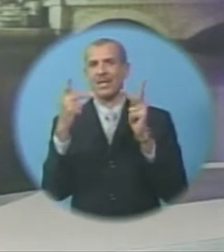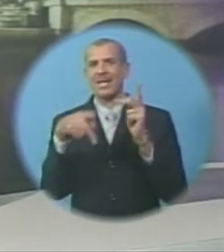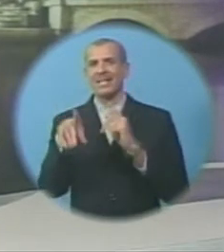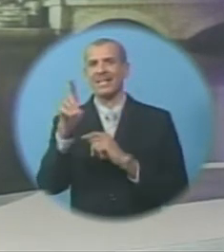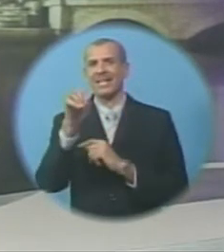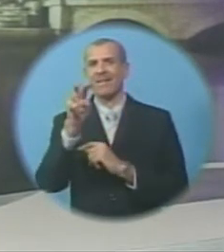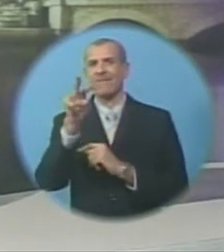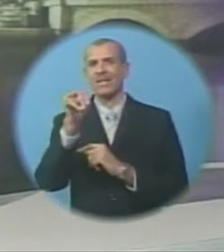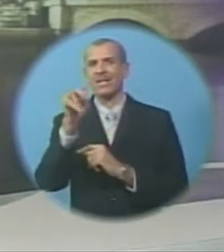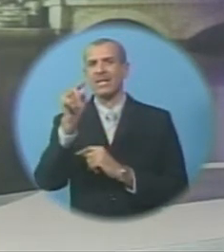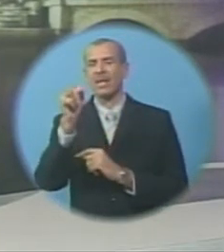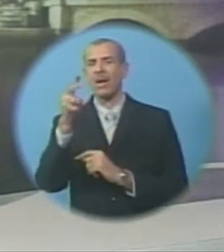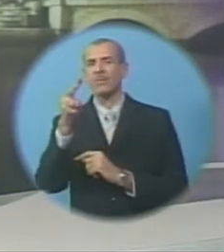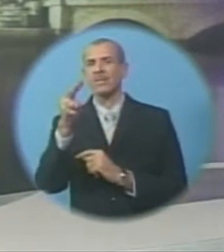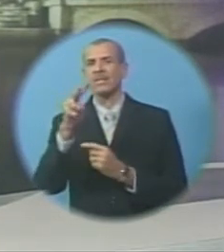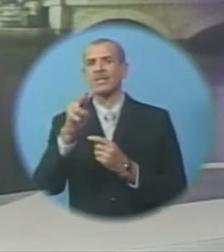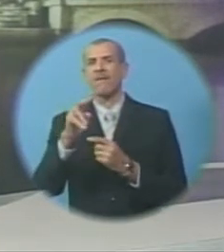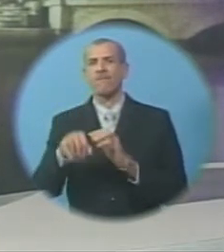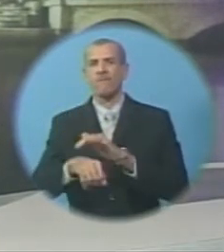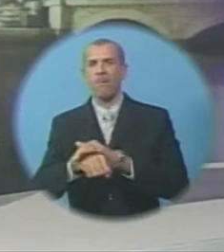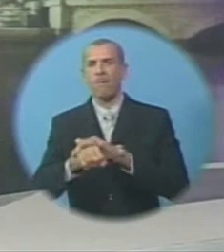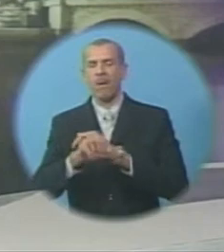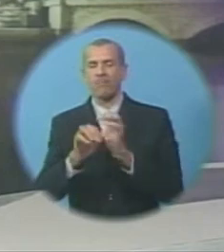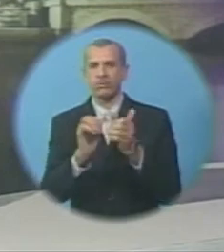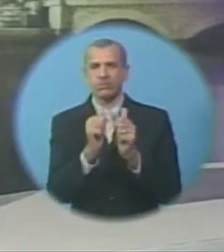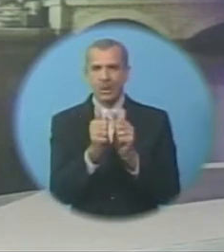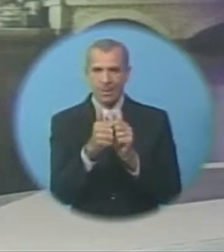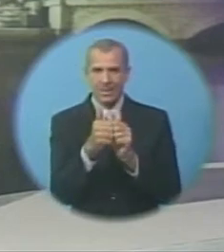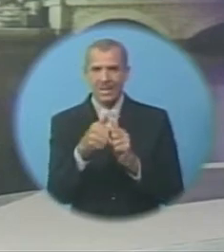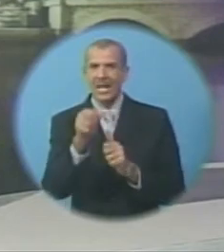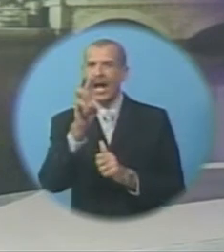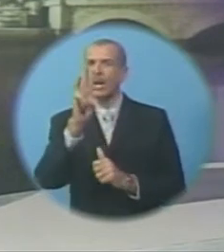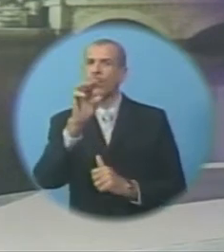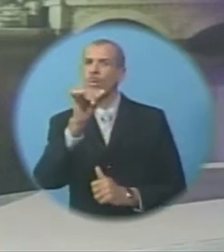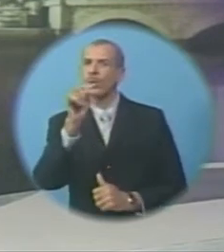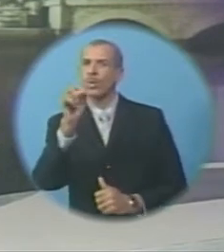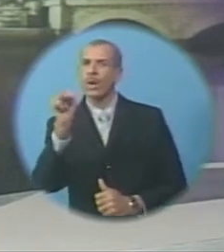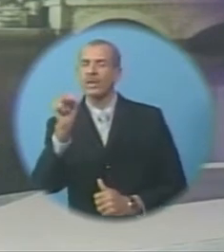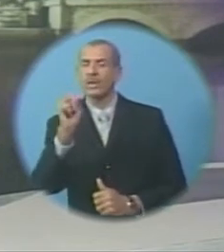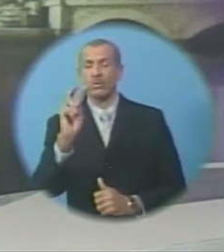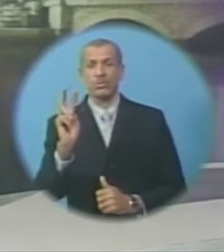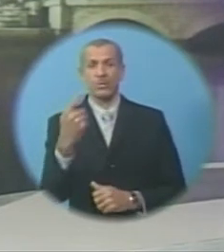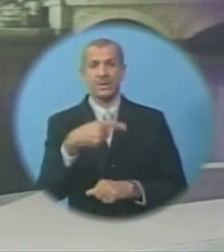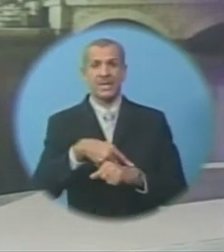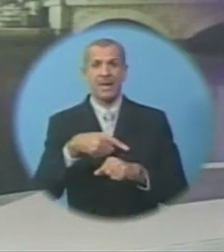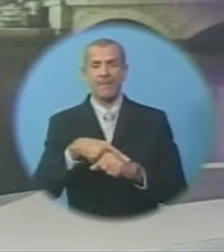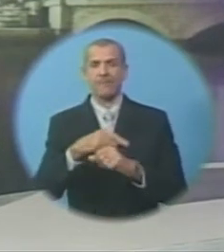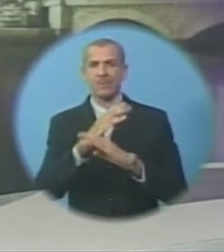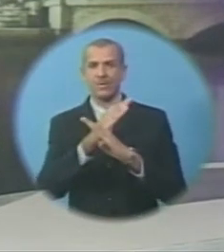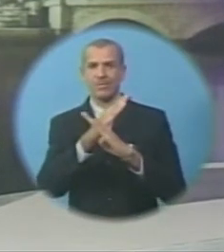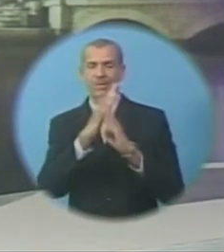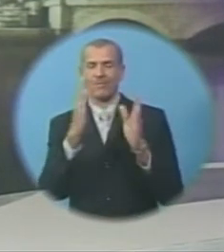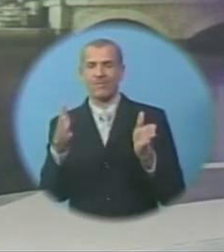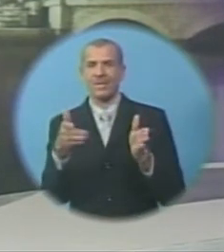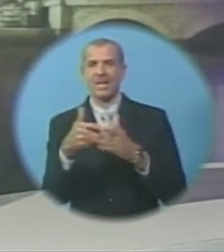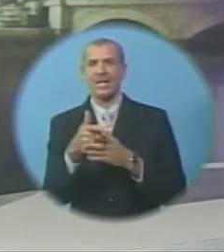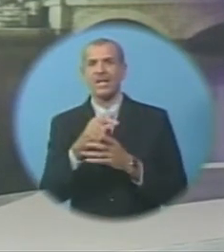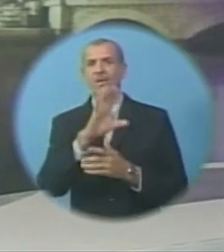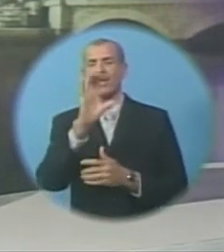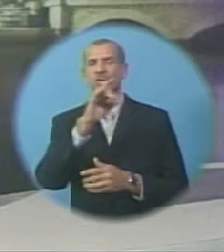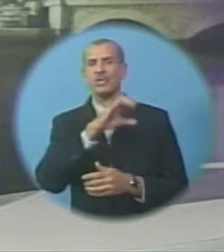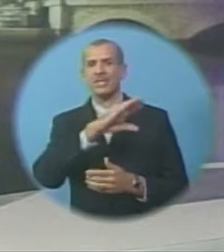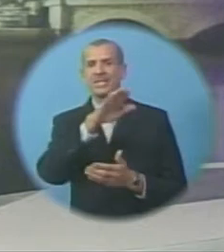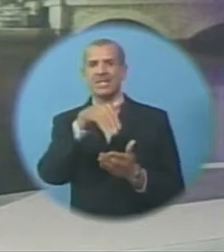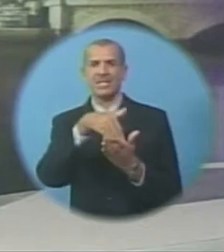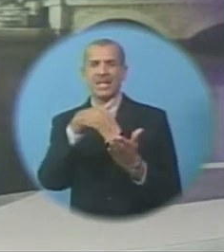Thompson Constituency Council's Football Classic. Playing at the Watton playing field, the 2-time defending champions, Christchurch East Central, who lead Zone